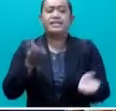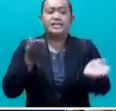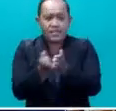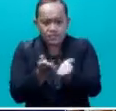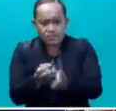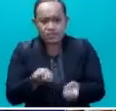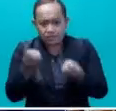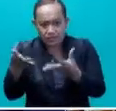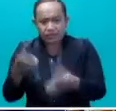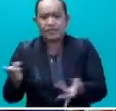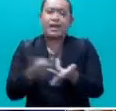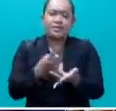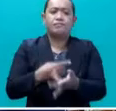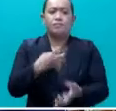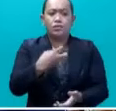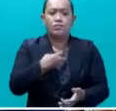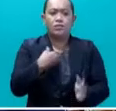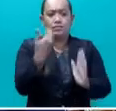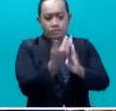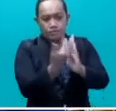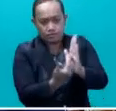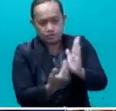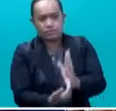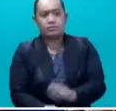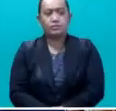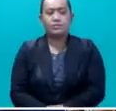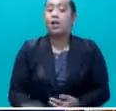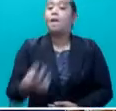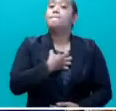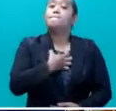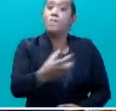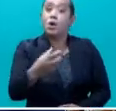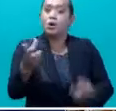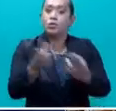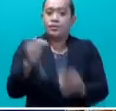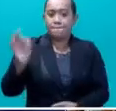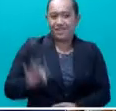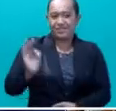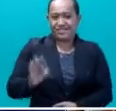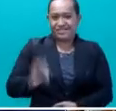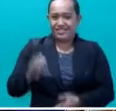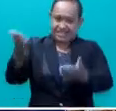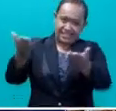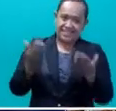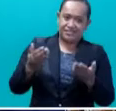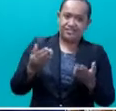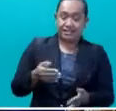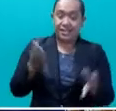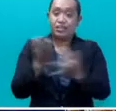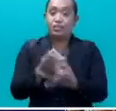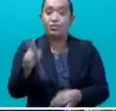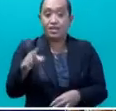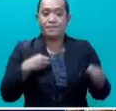provided, etc., etc. It'll be more with the benefits provided by the commercial operations